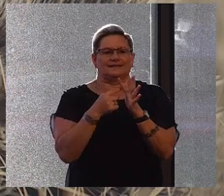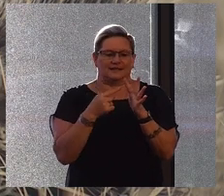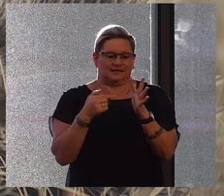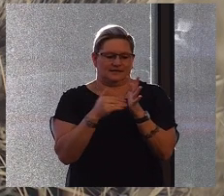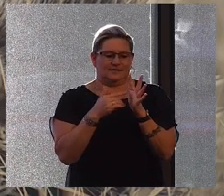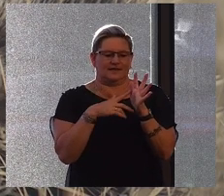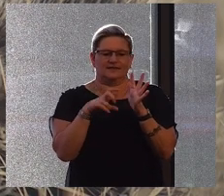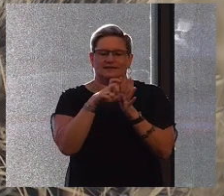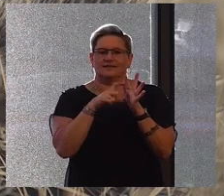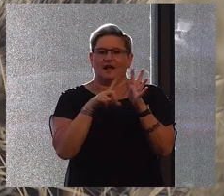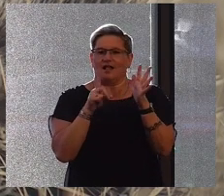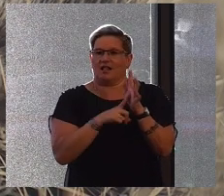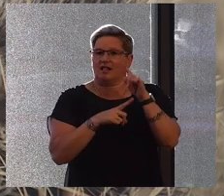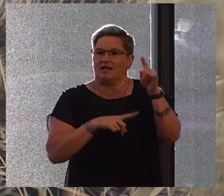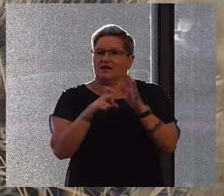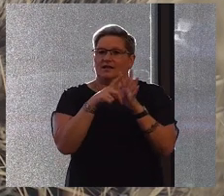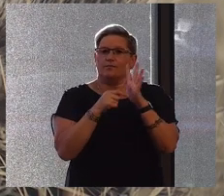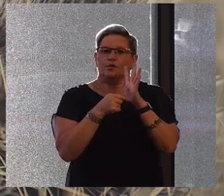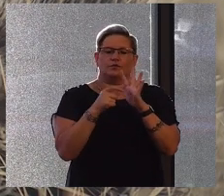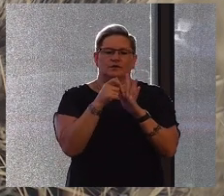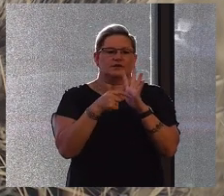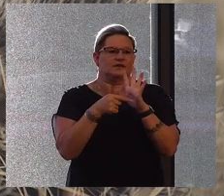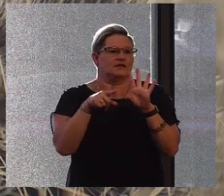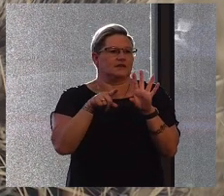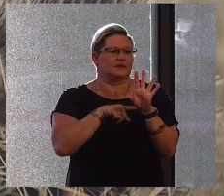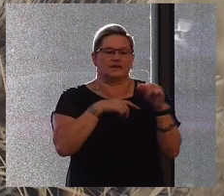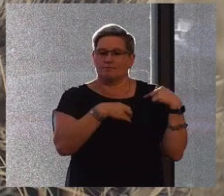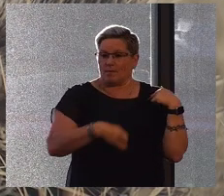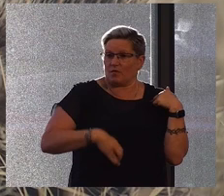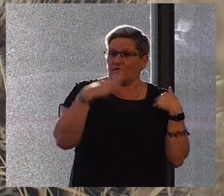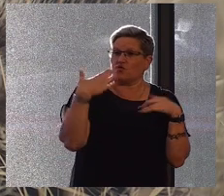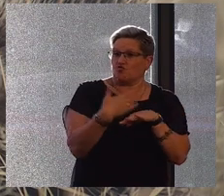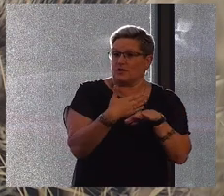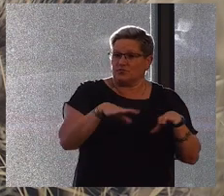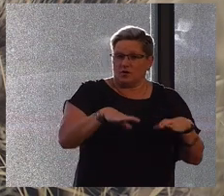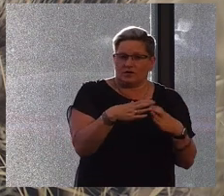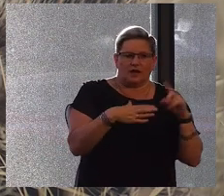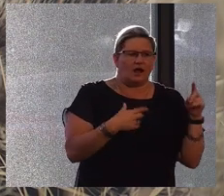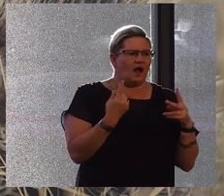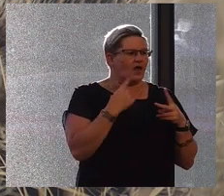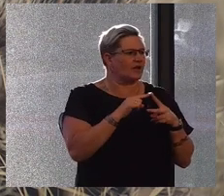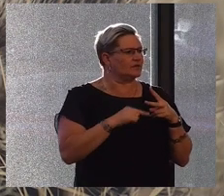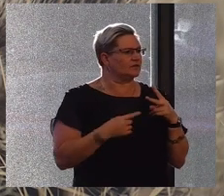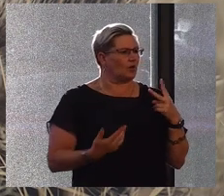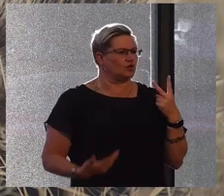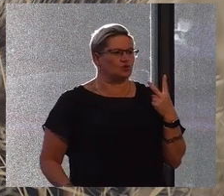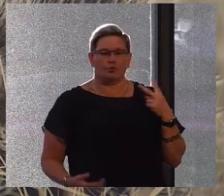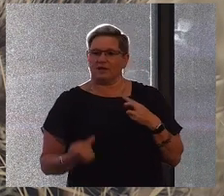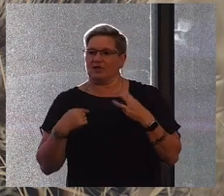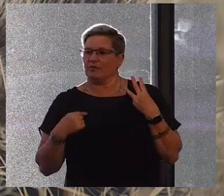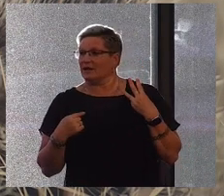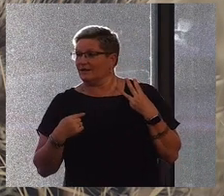Greens. And I'm not sure if there's any other Victorian member of Parliament here. Just yell out. No. Okay.